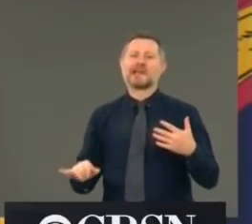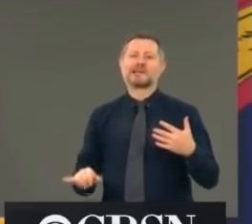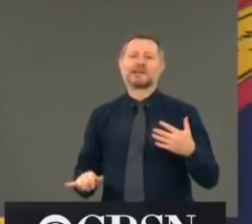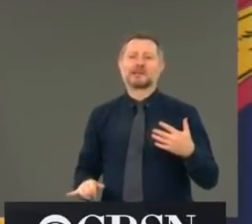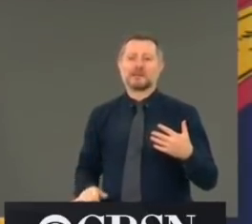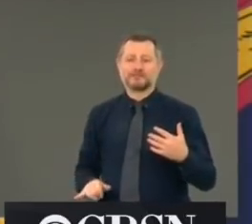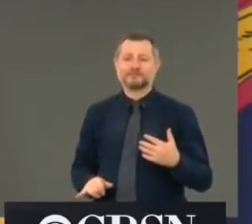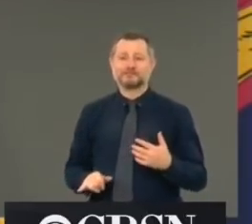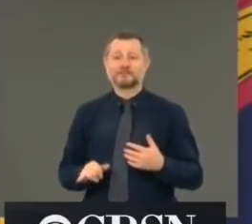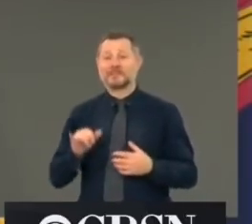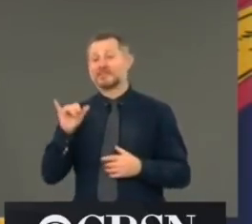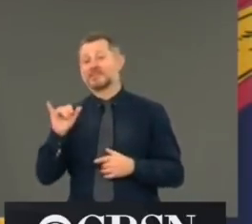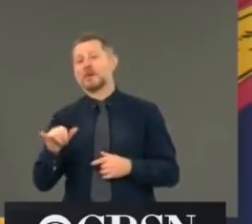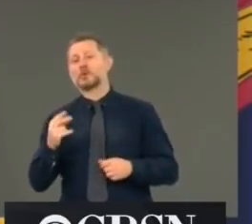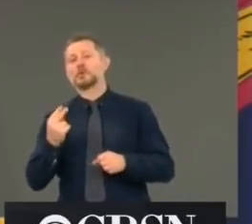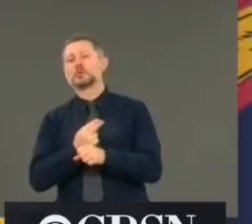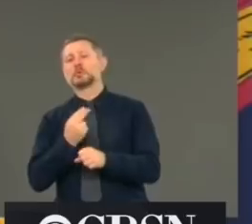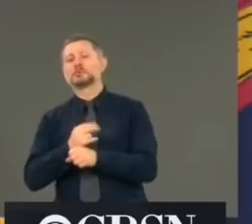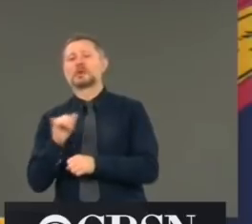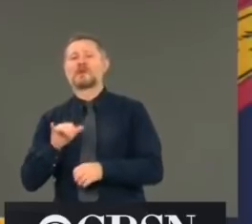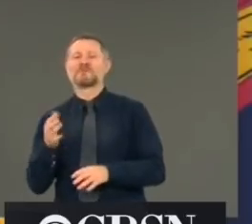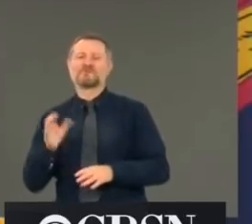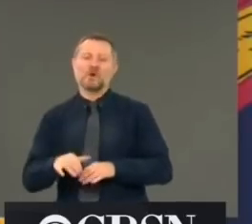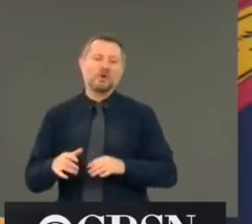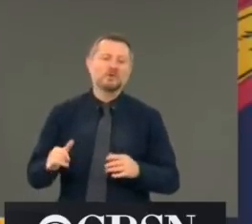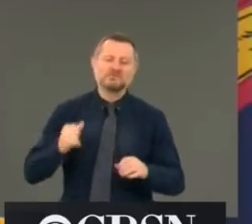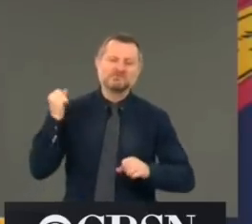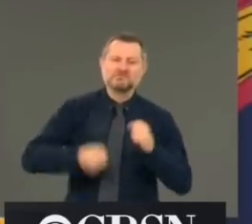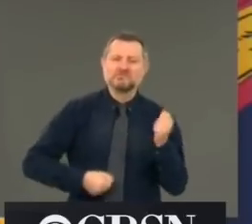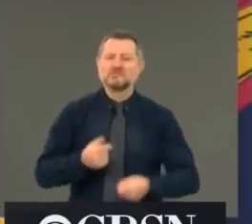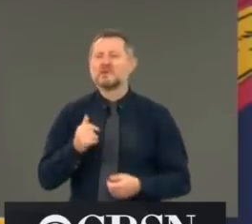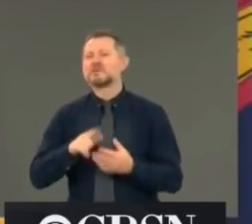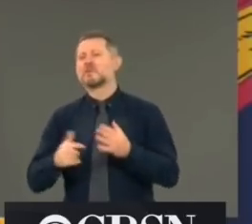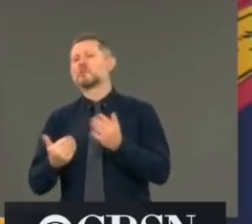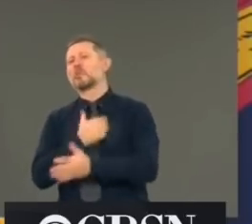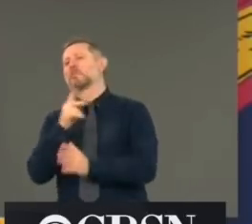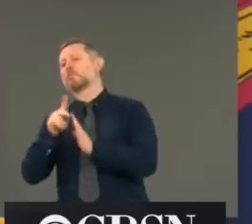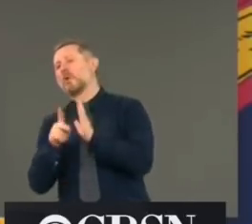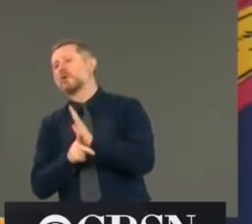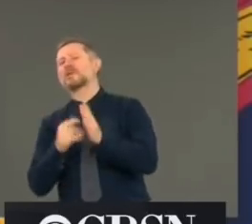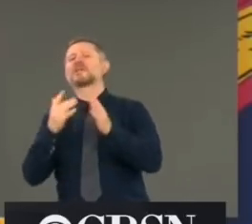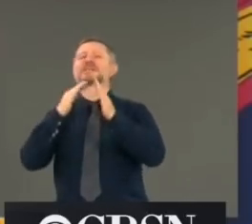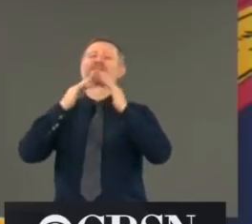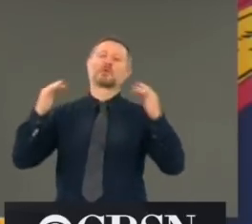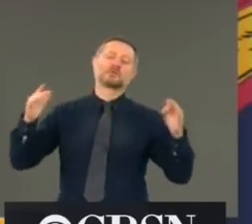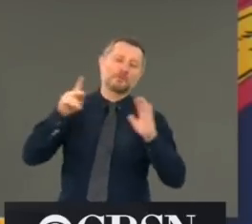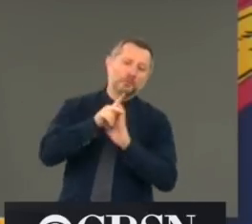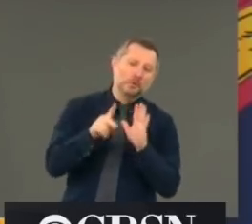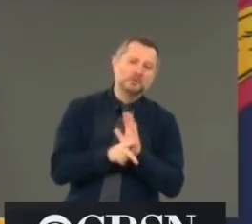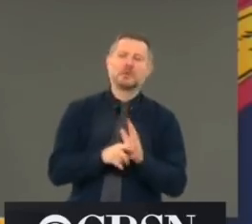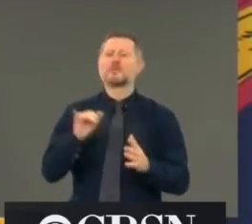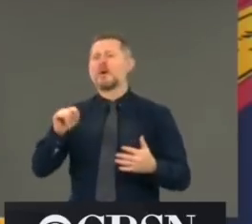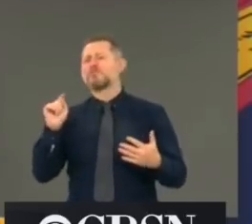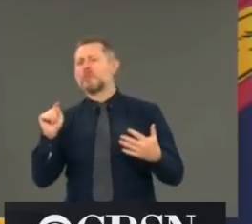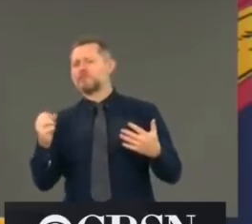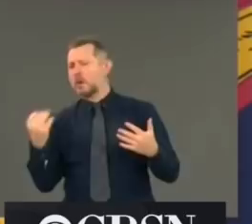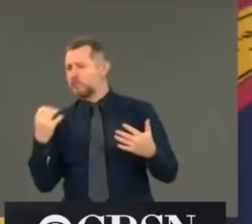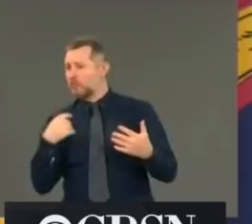use of force policy. I want a new bias policy. I want a new diversity policy. I want